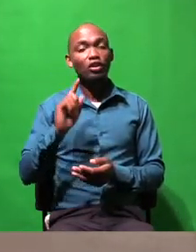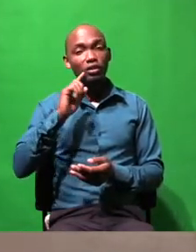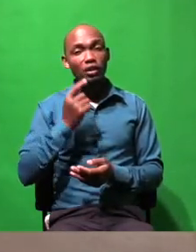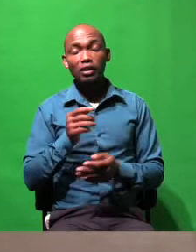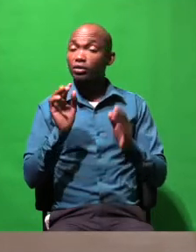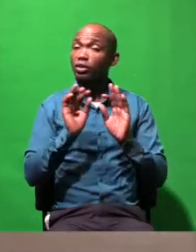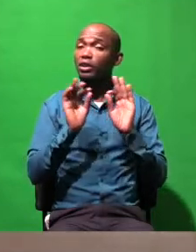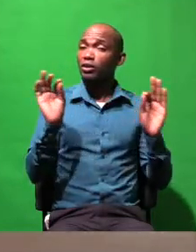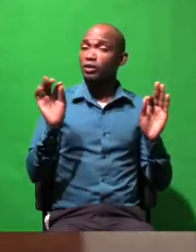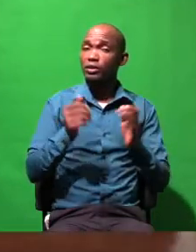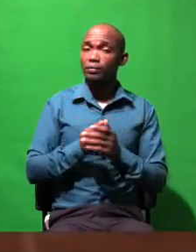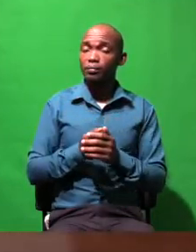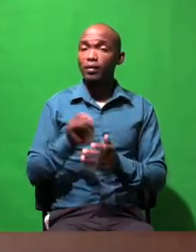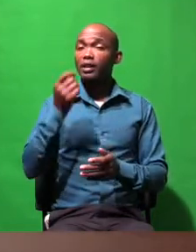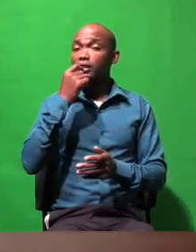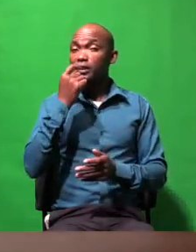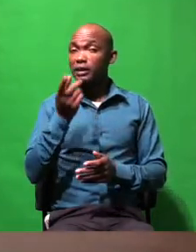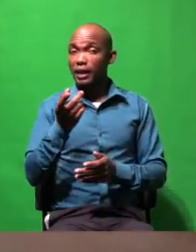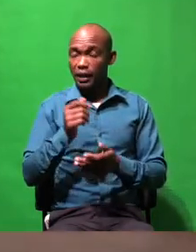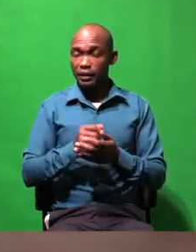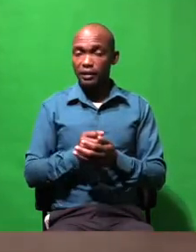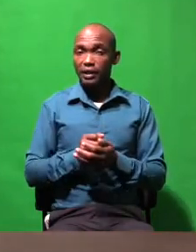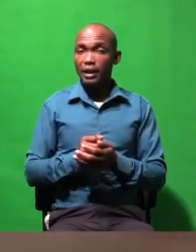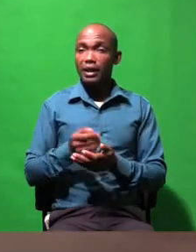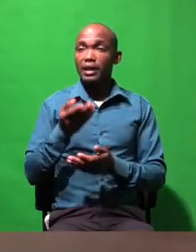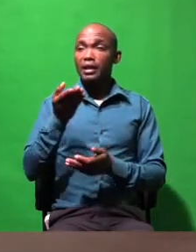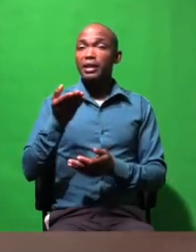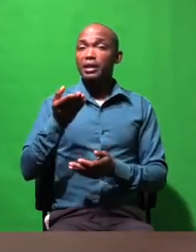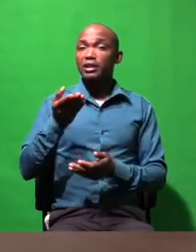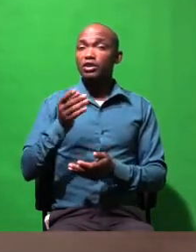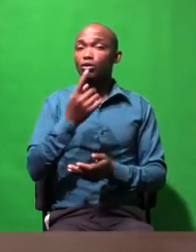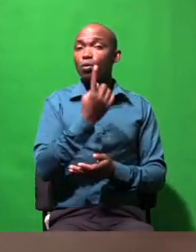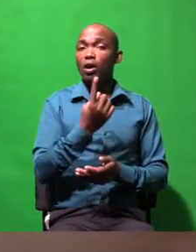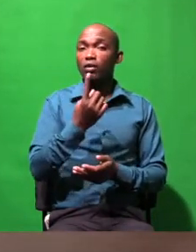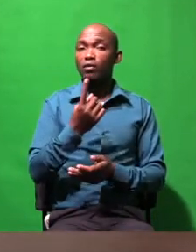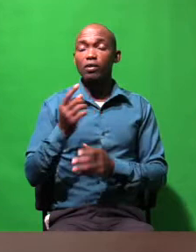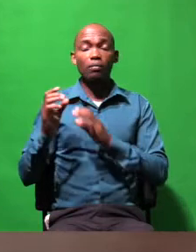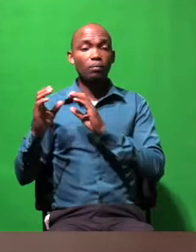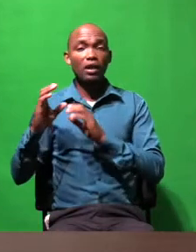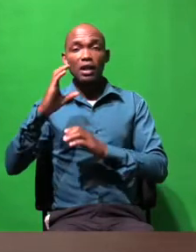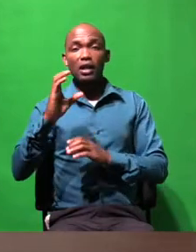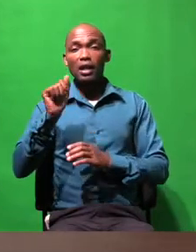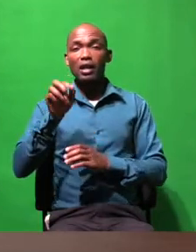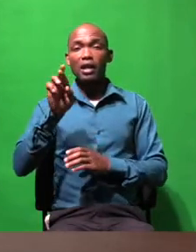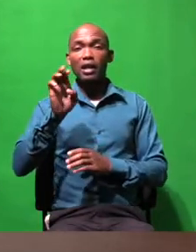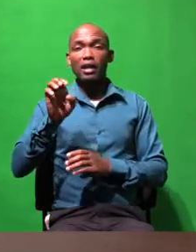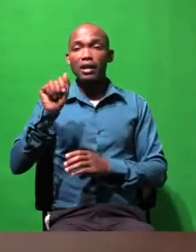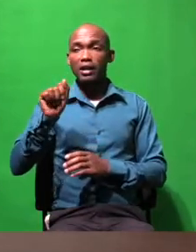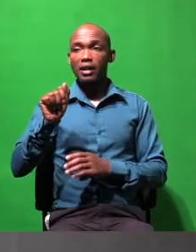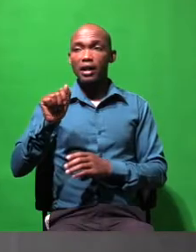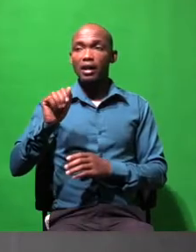Okay, good. Zuena, she said, this one will be carrier female.